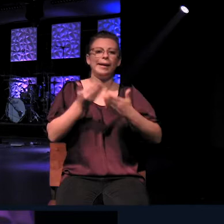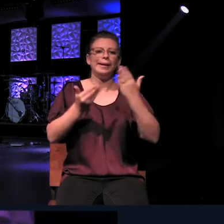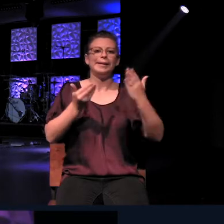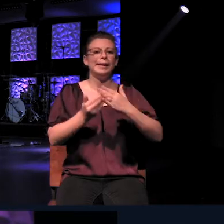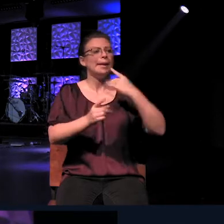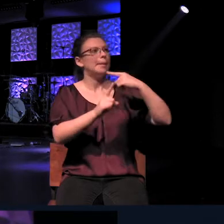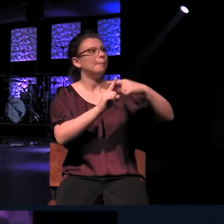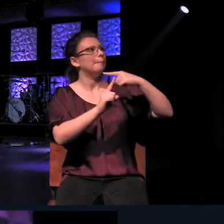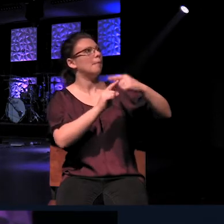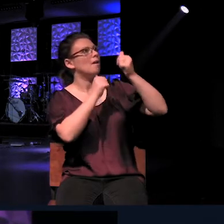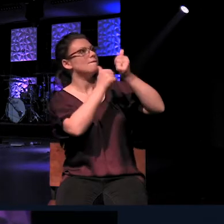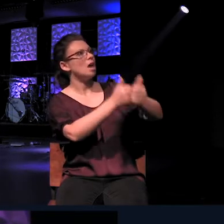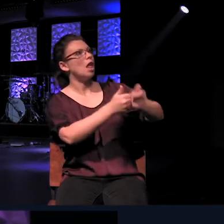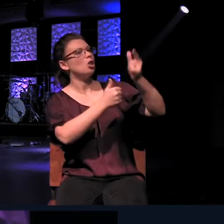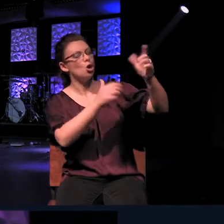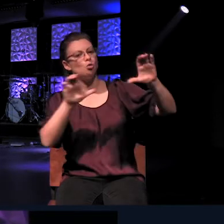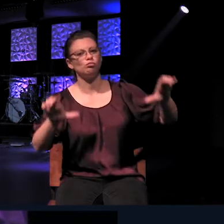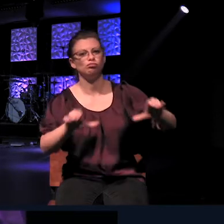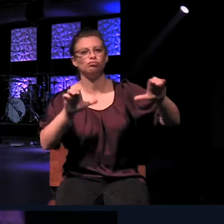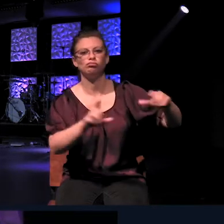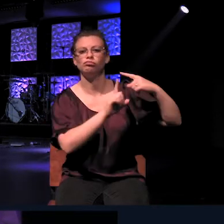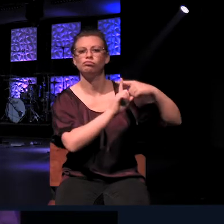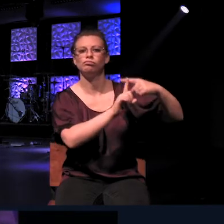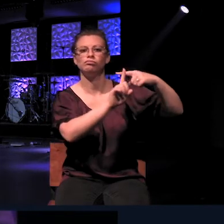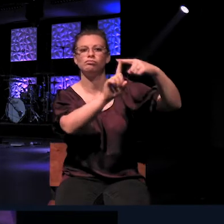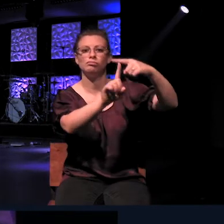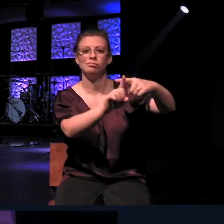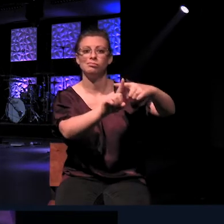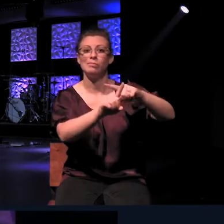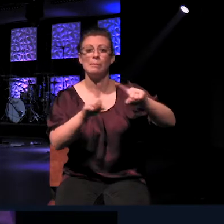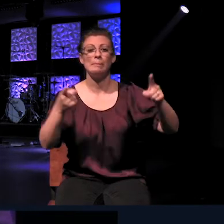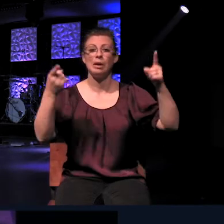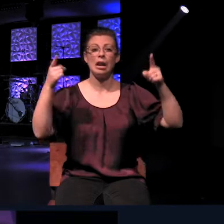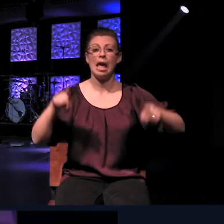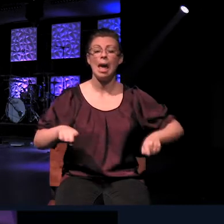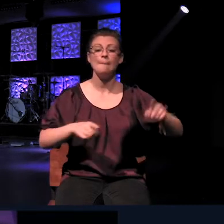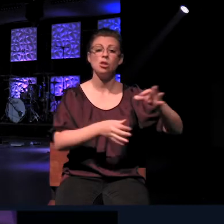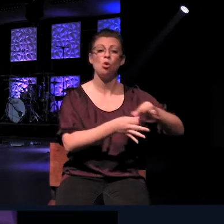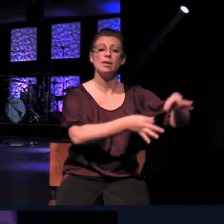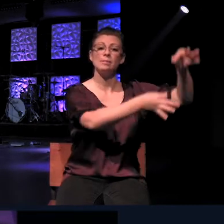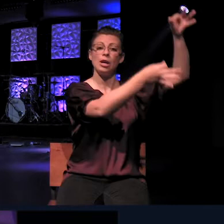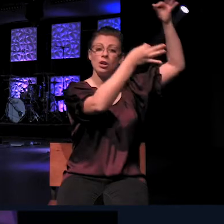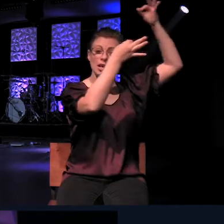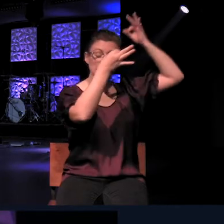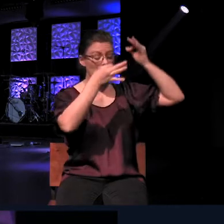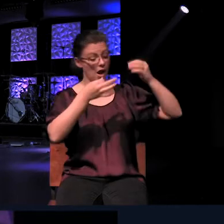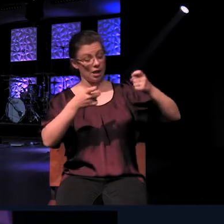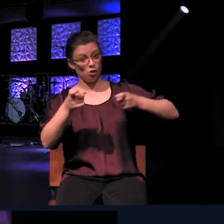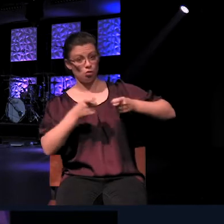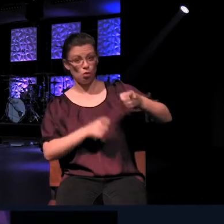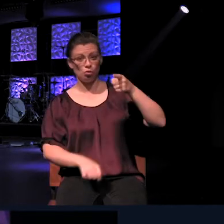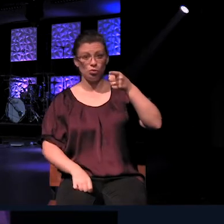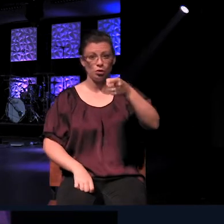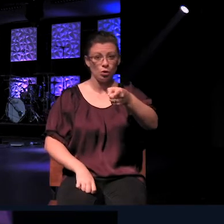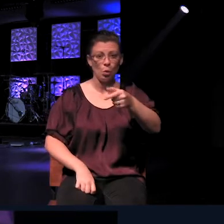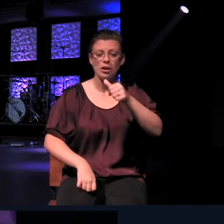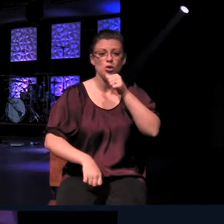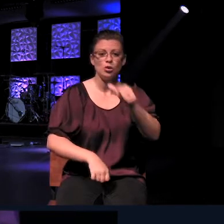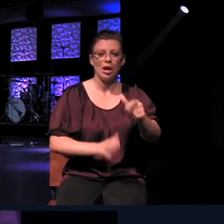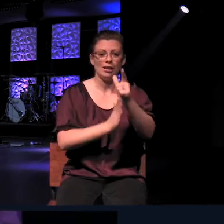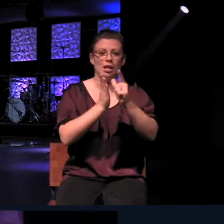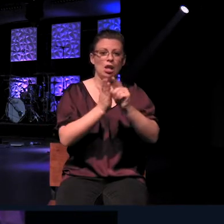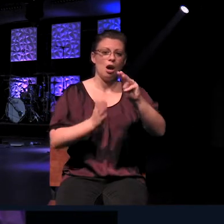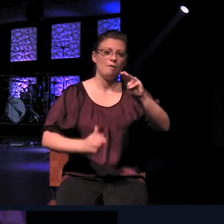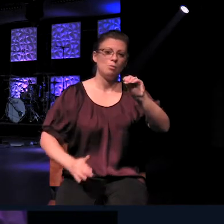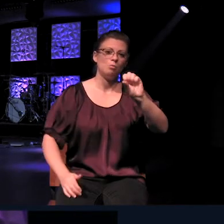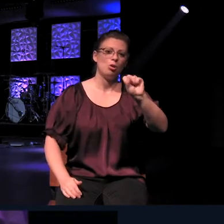But when you are directed by the Spirit, you are not under obligation to the law of Moses. When you follow the desires of your sinful nature,